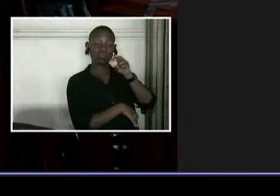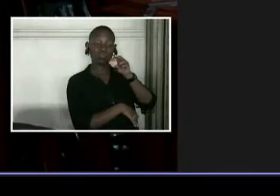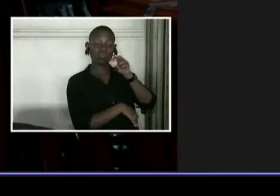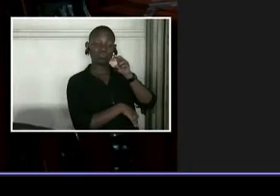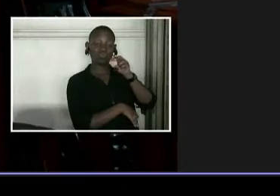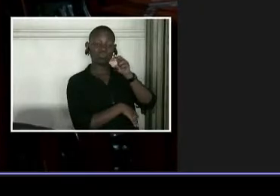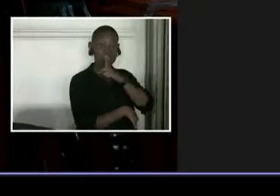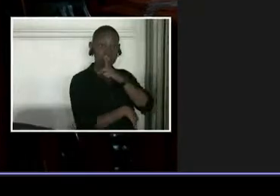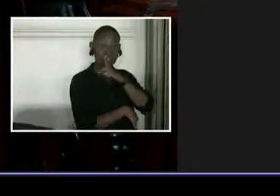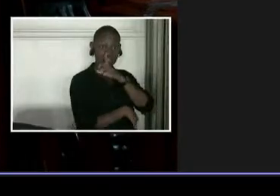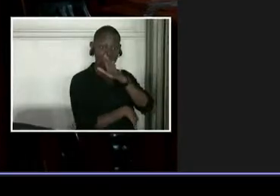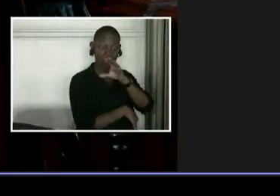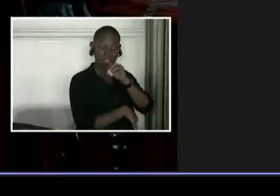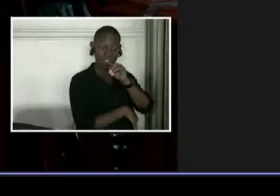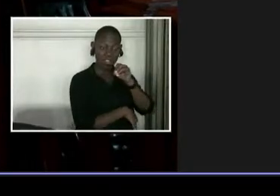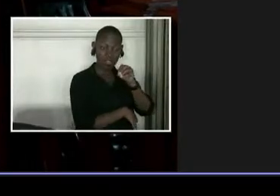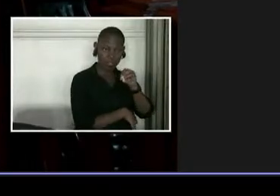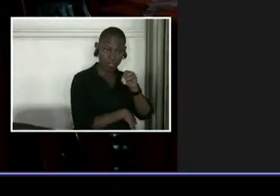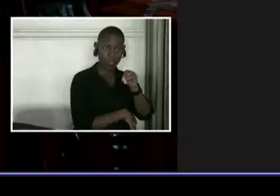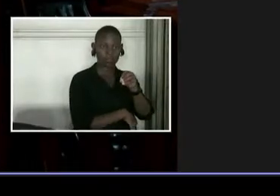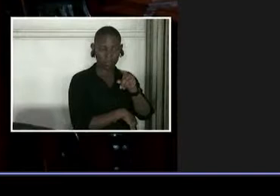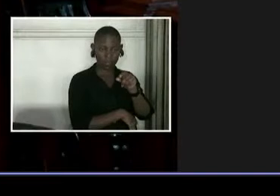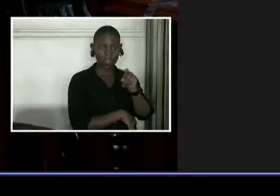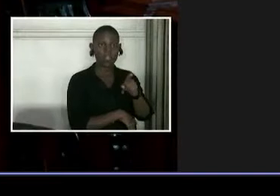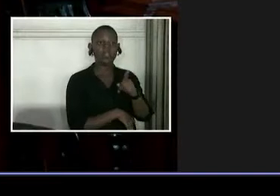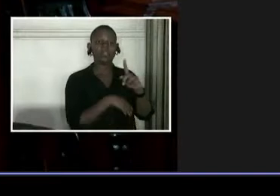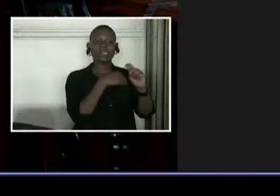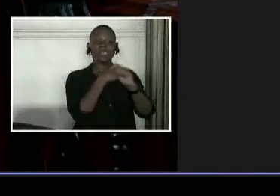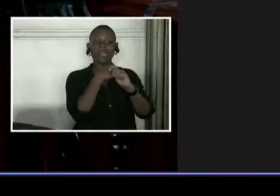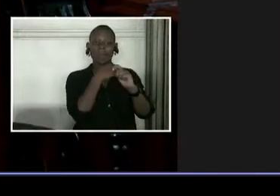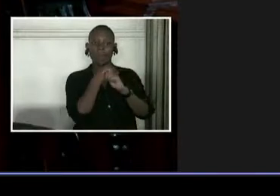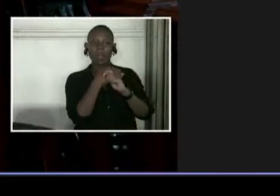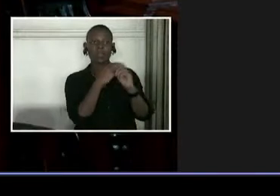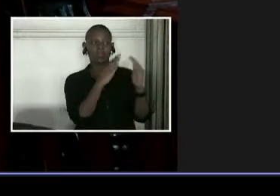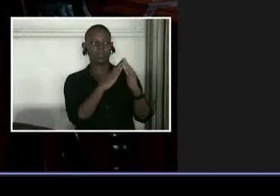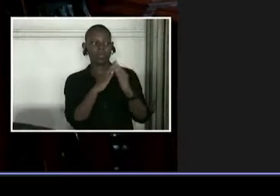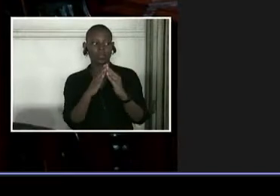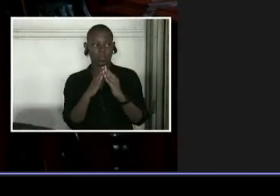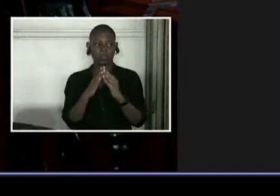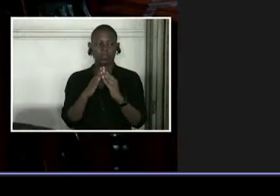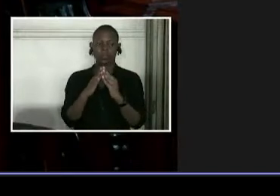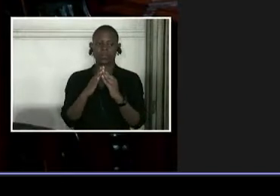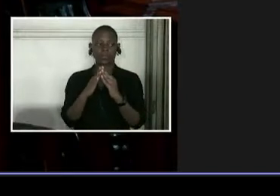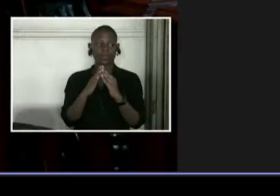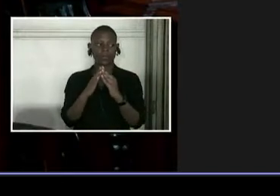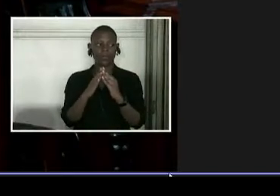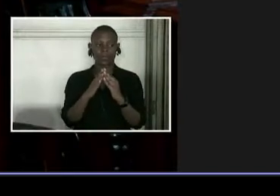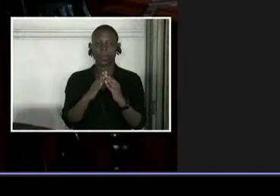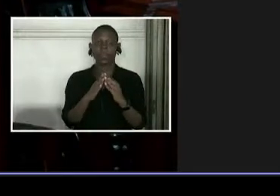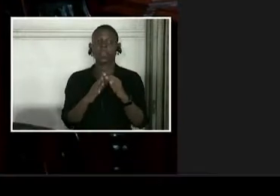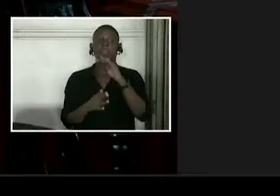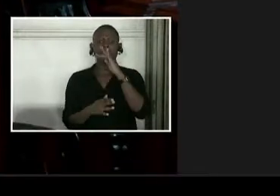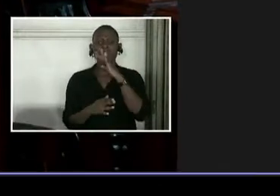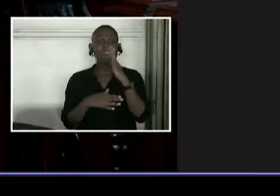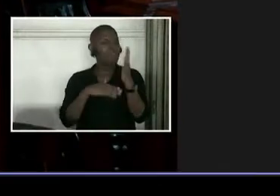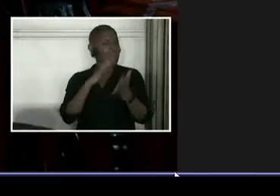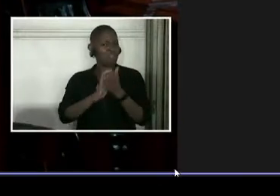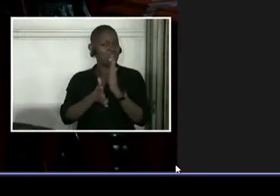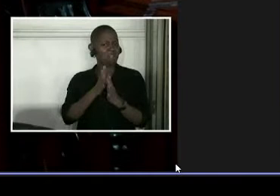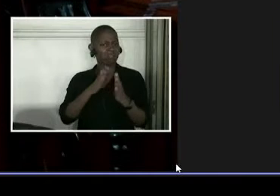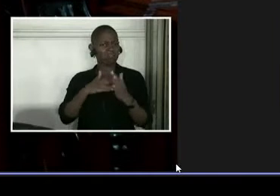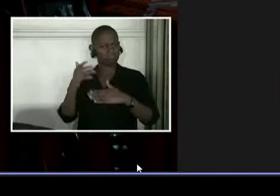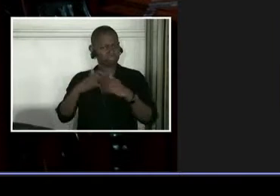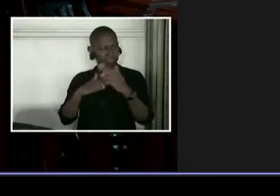102,590 for the construction of 1,592 temporary structures. The construction was completed and all funds spent within